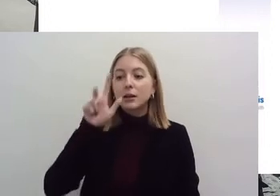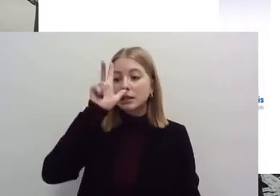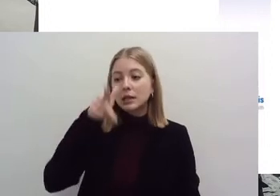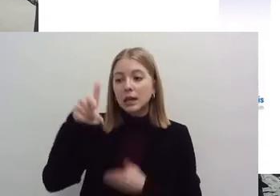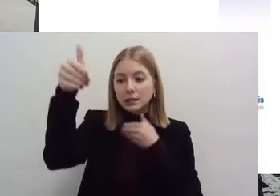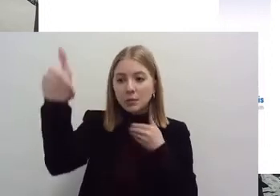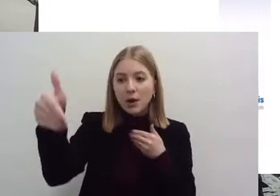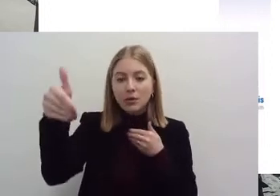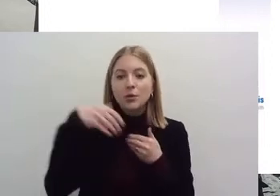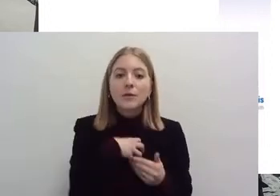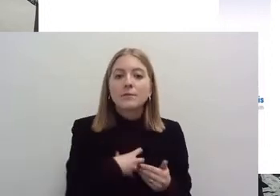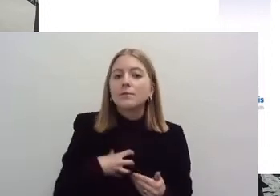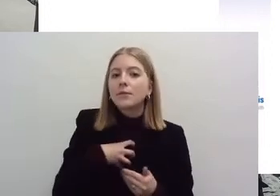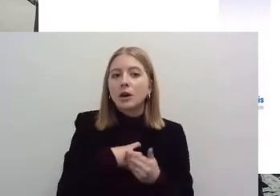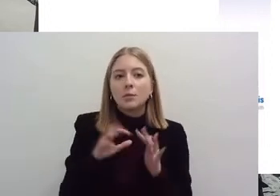launched by the Icelandic